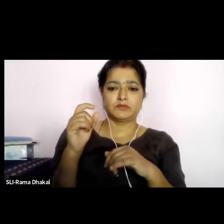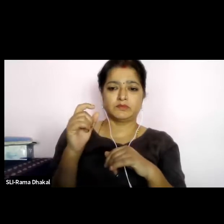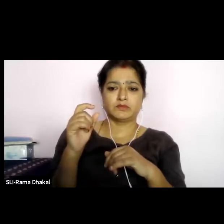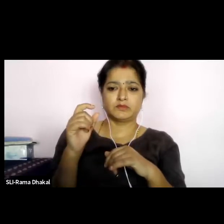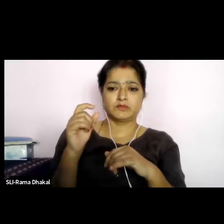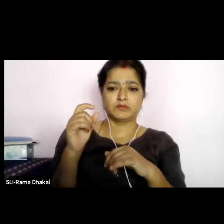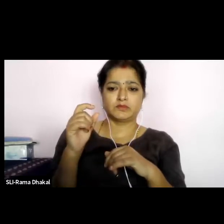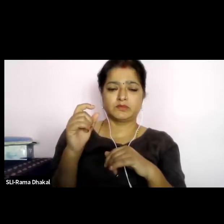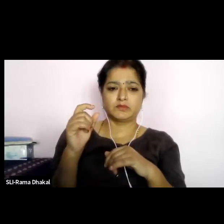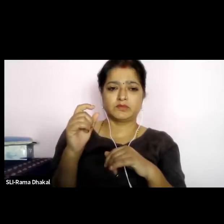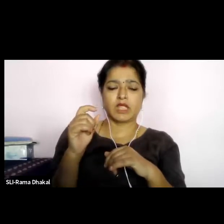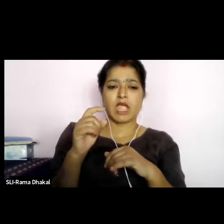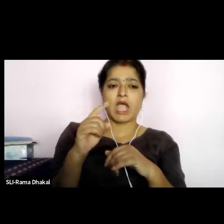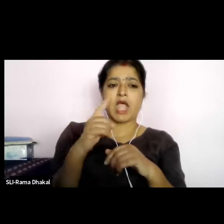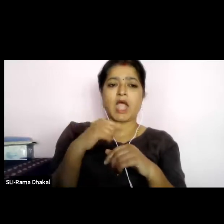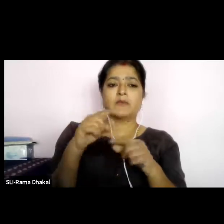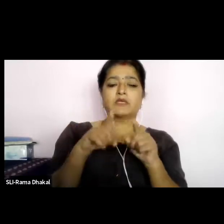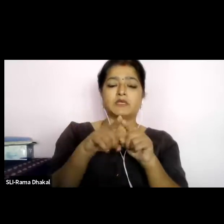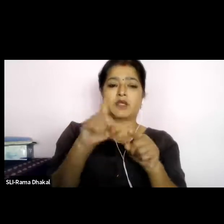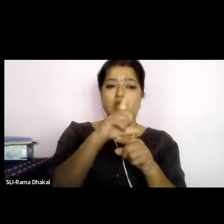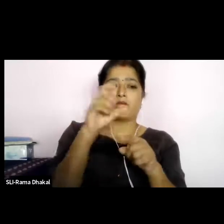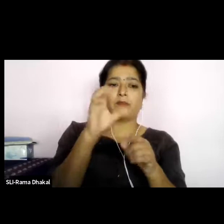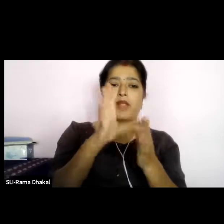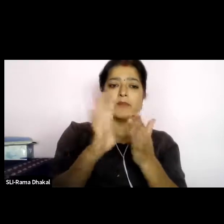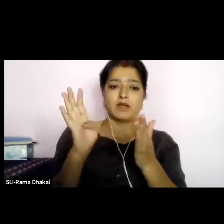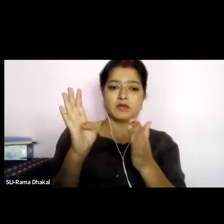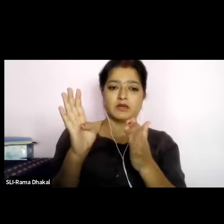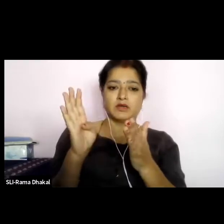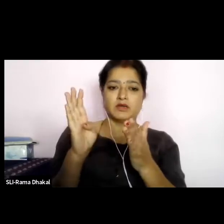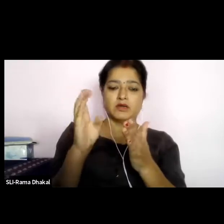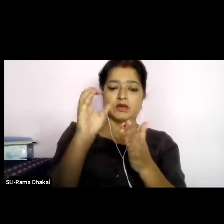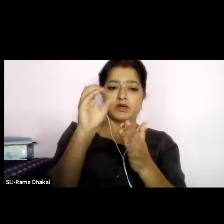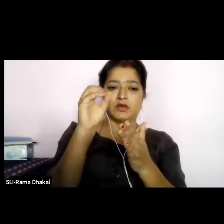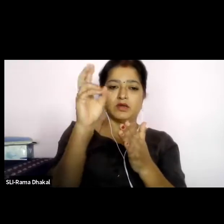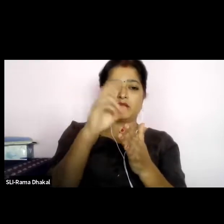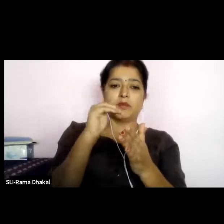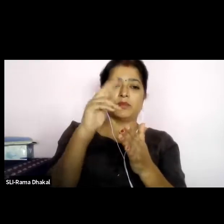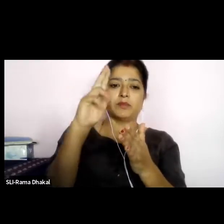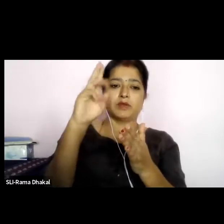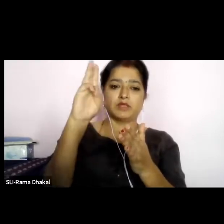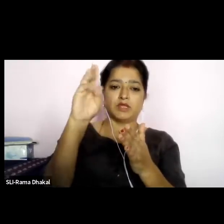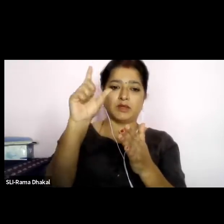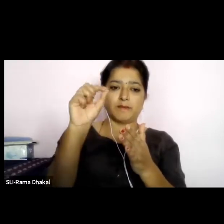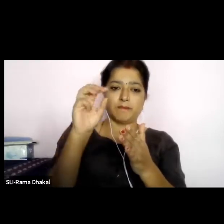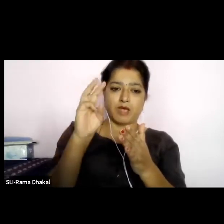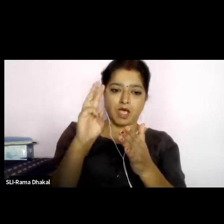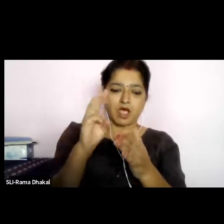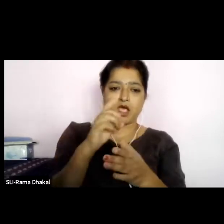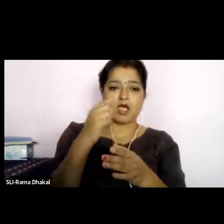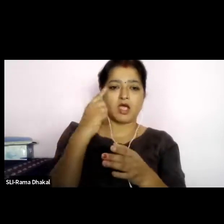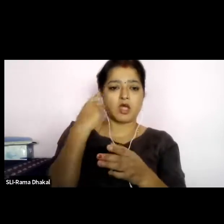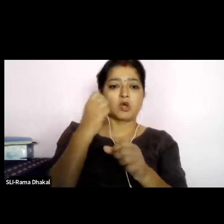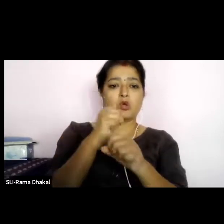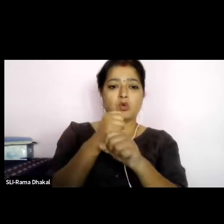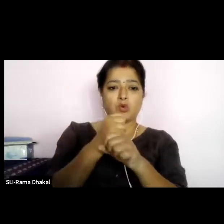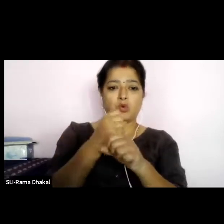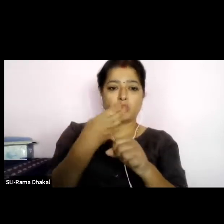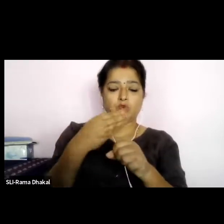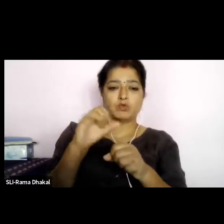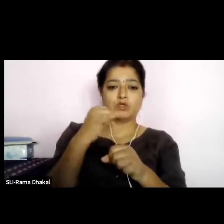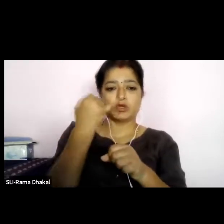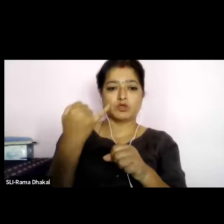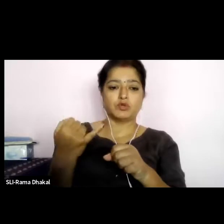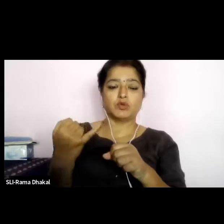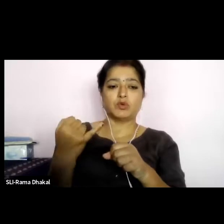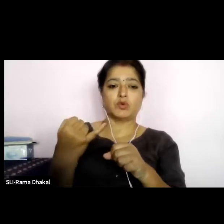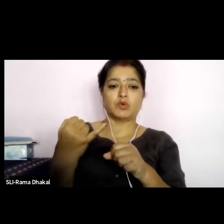and is a faculty member at Padma Kanya College, one of the single woman colleges in Nepal.